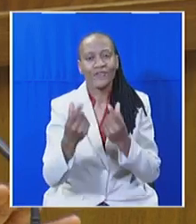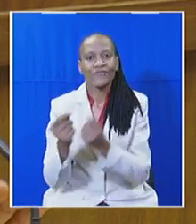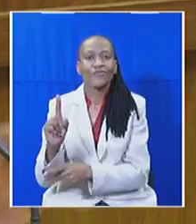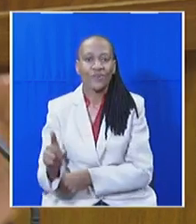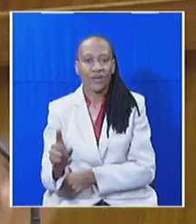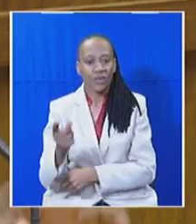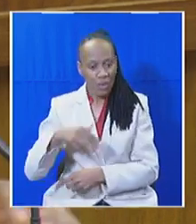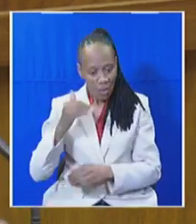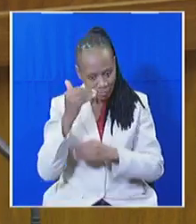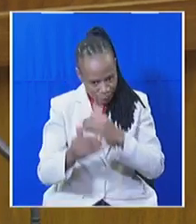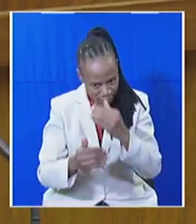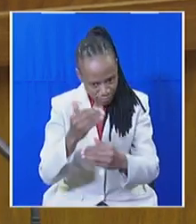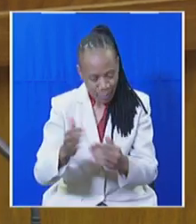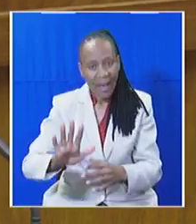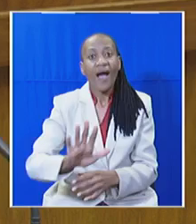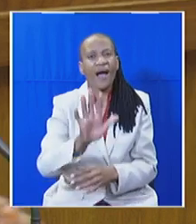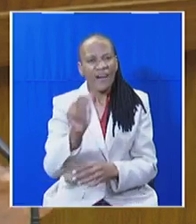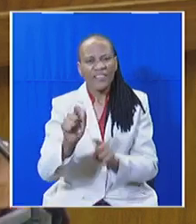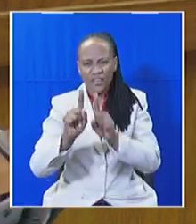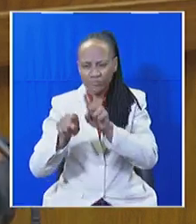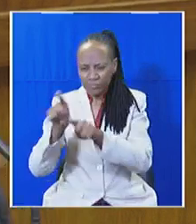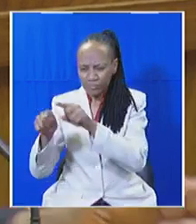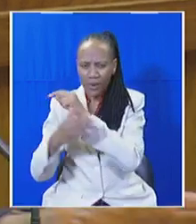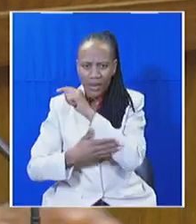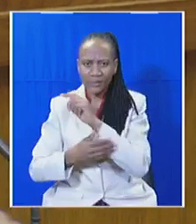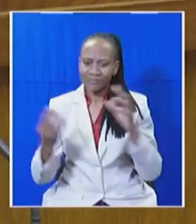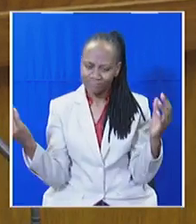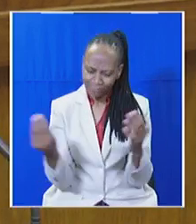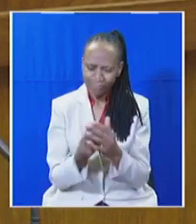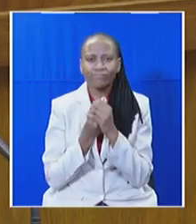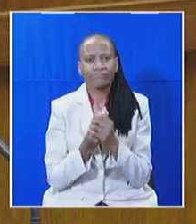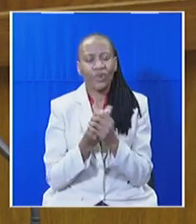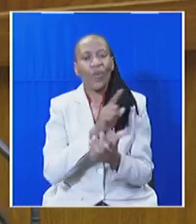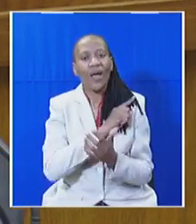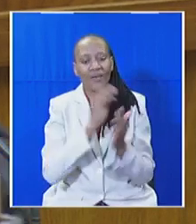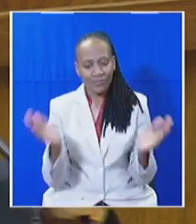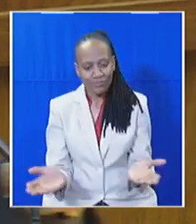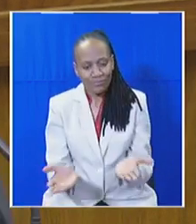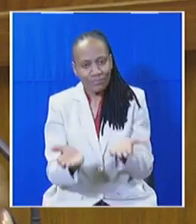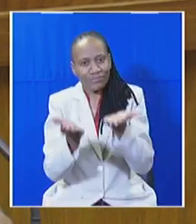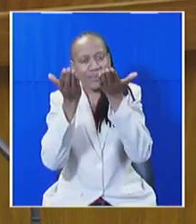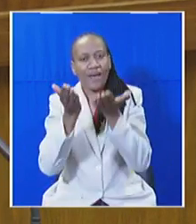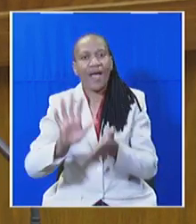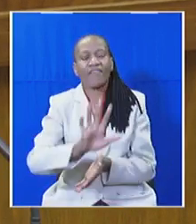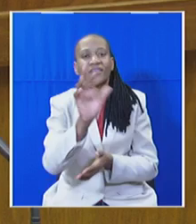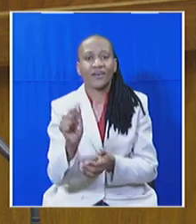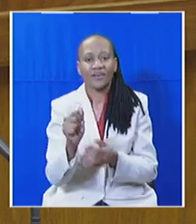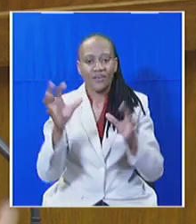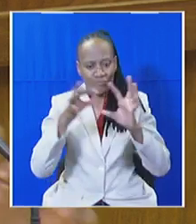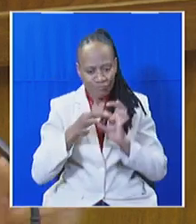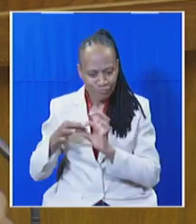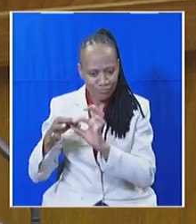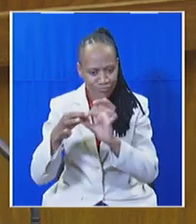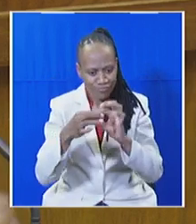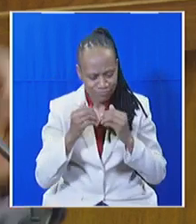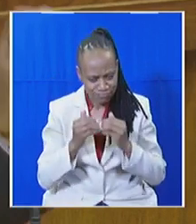we move forward, as the African countries, to link Africa, to create integration